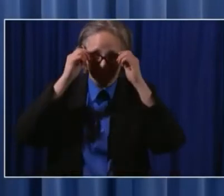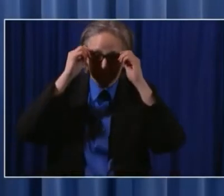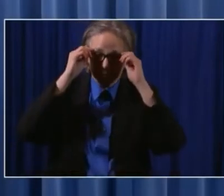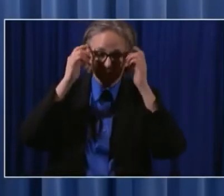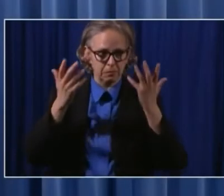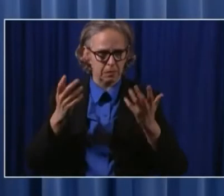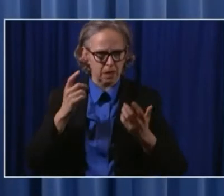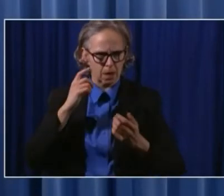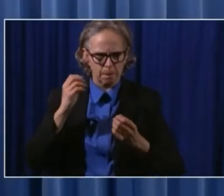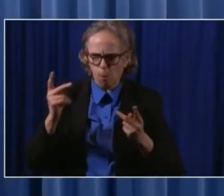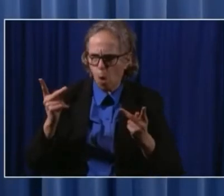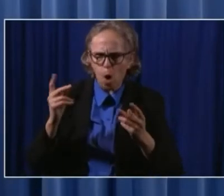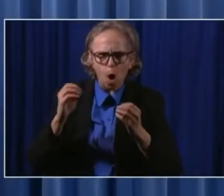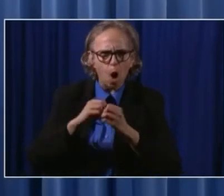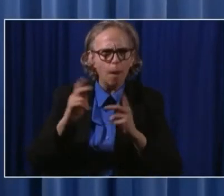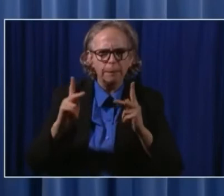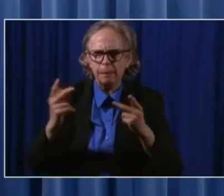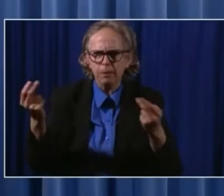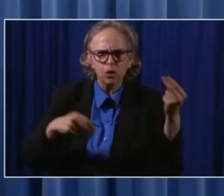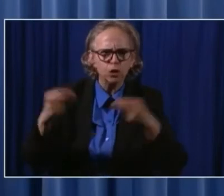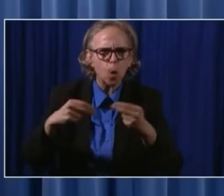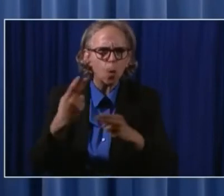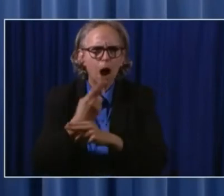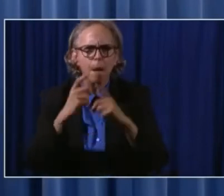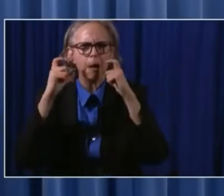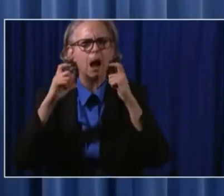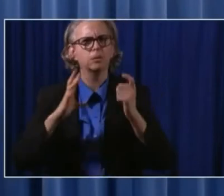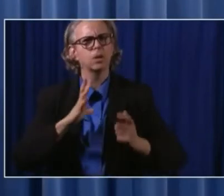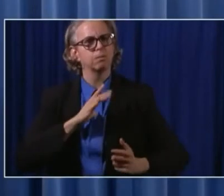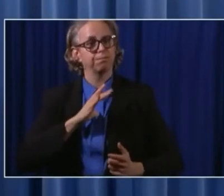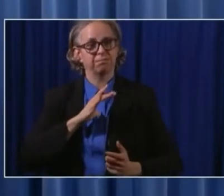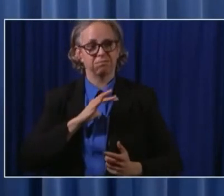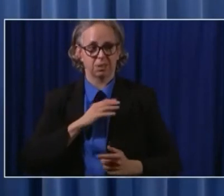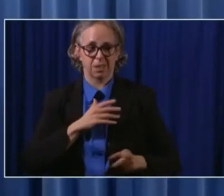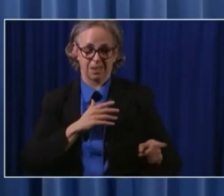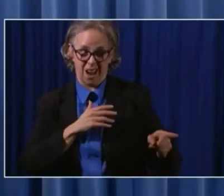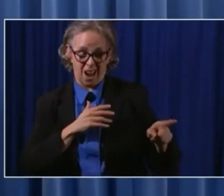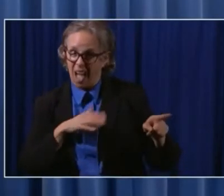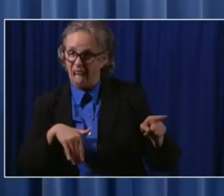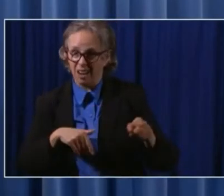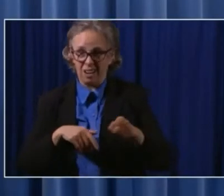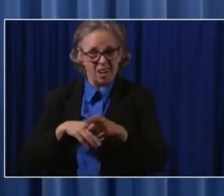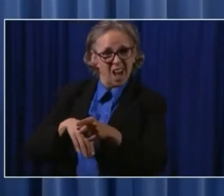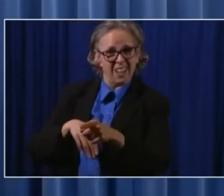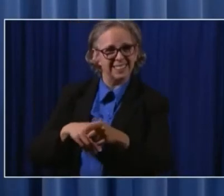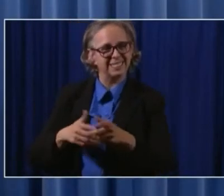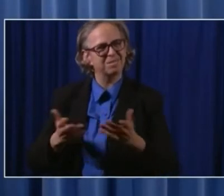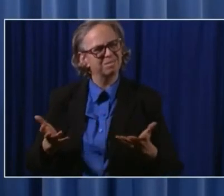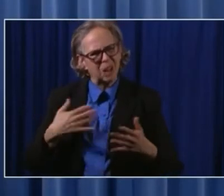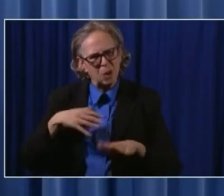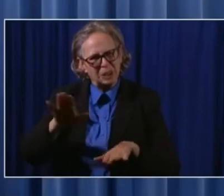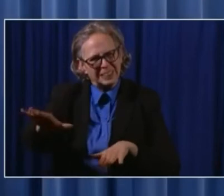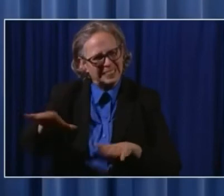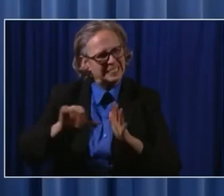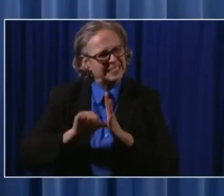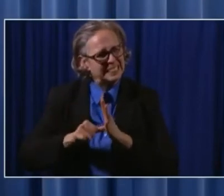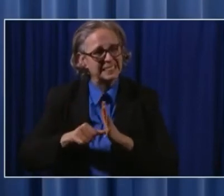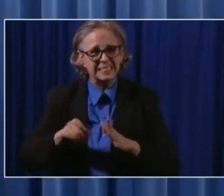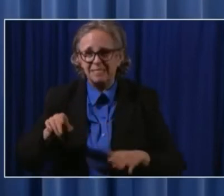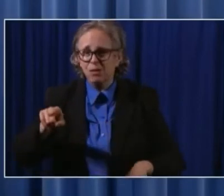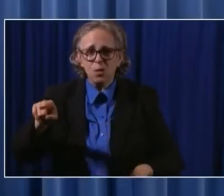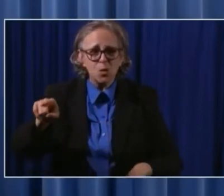some people who do not wear masks, I want to emphasize that if someone has a medical reason for not wearing a mask, they